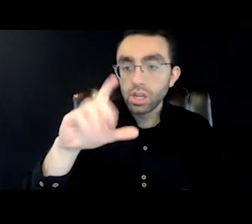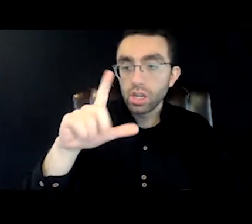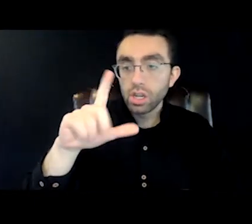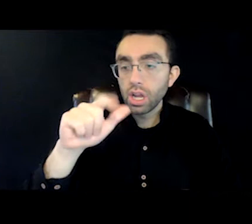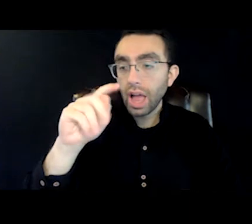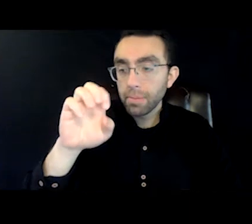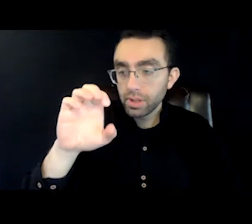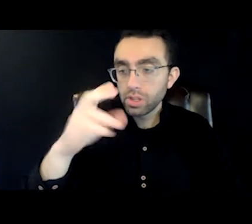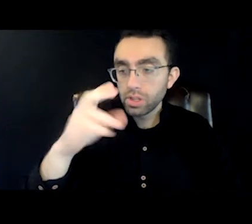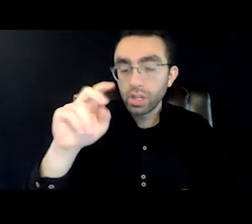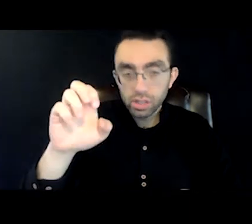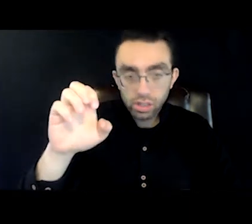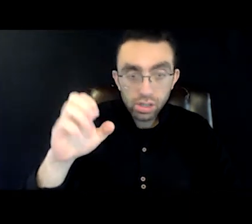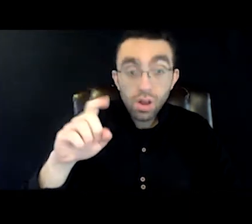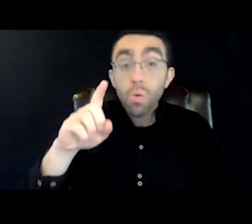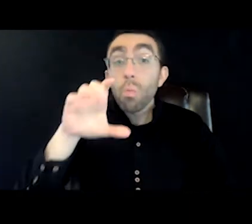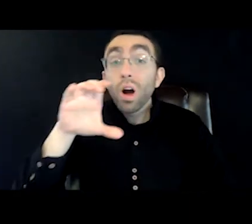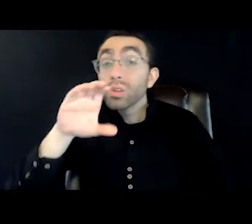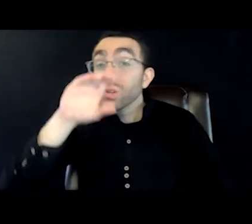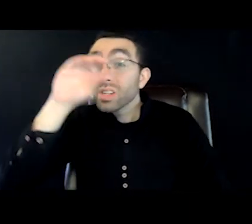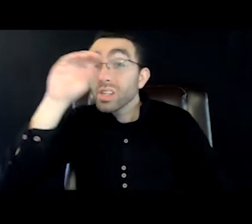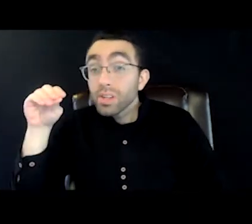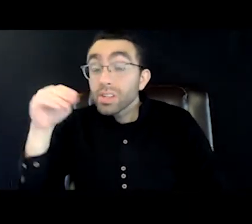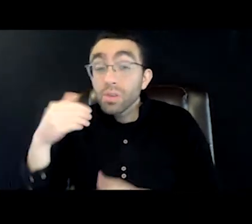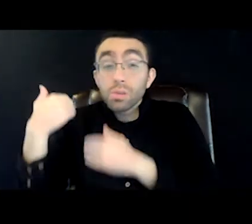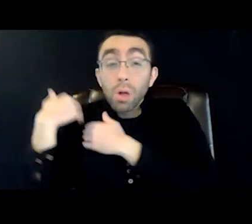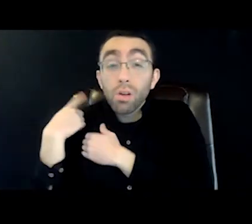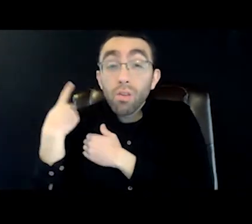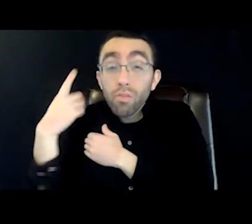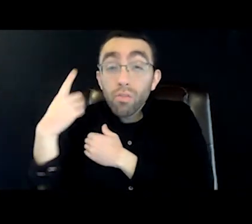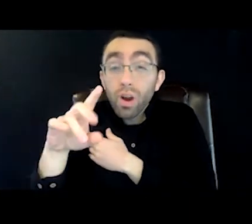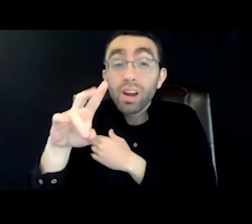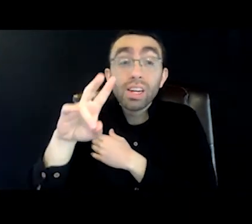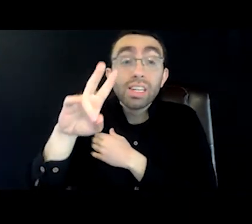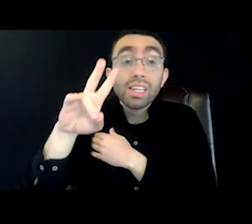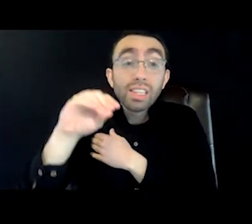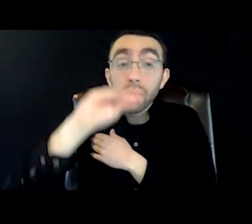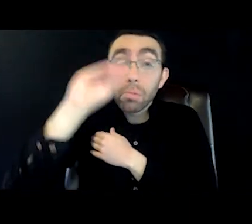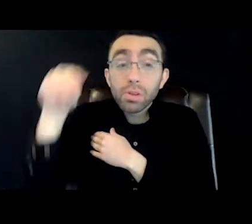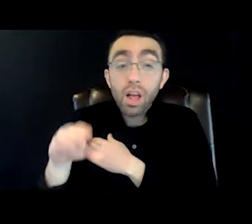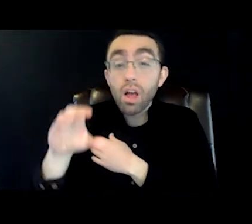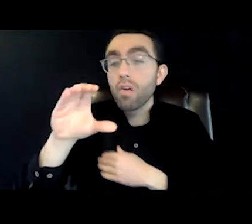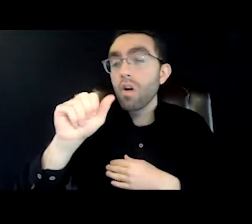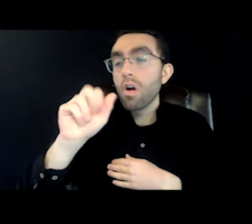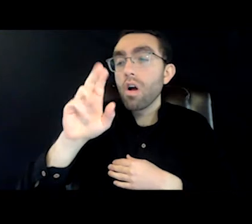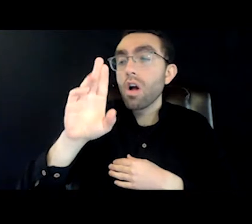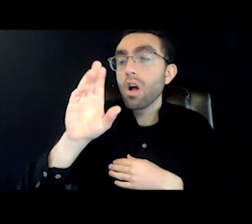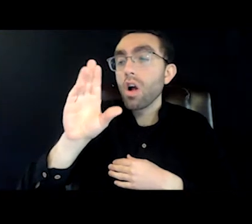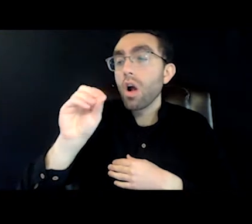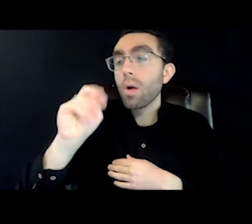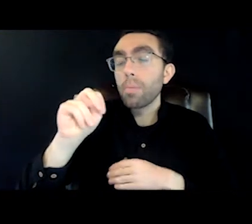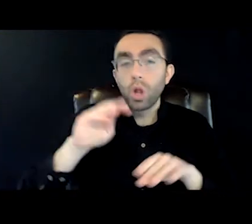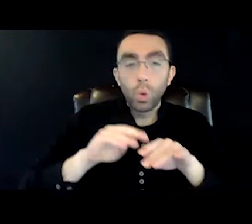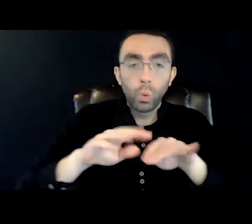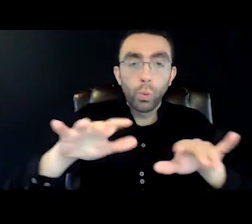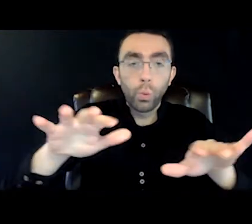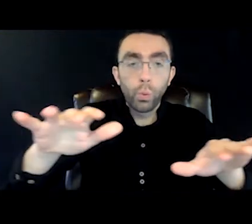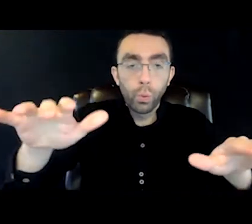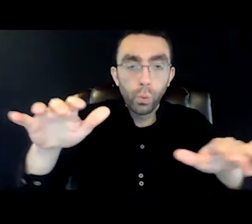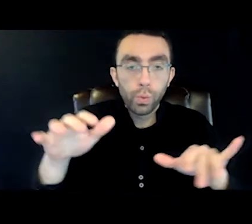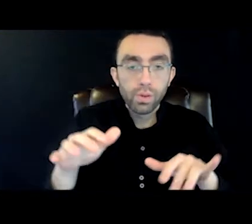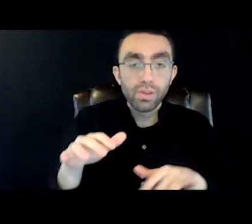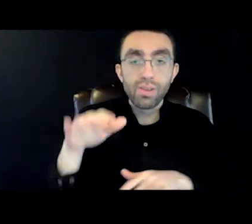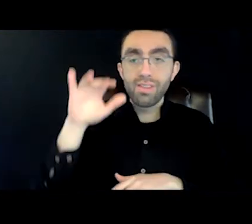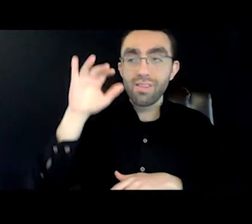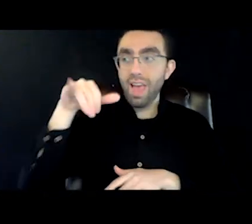100 companies are responsible for 70% of carbon emissions. And so we talk a lot about how this has been a strategic tactic